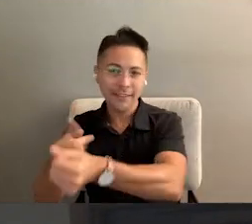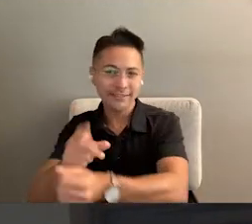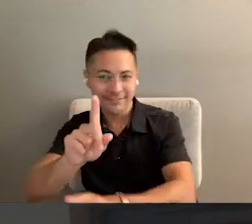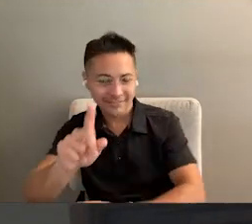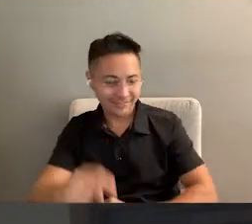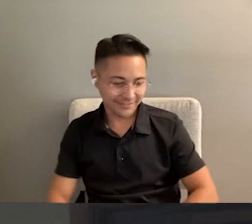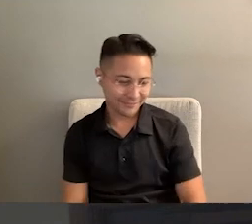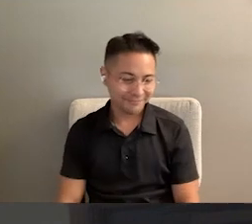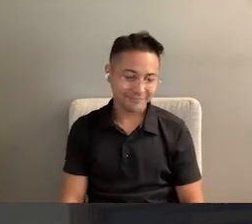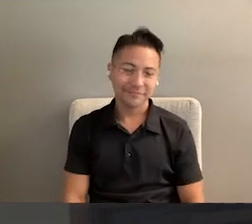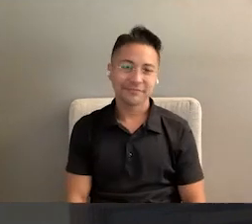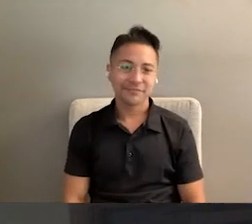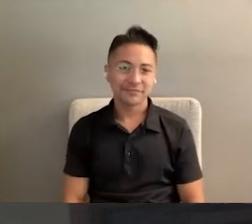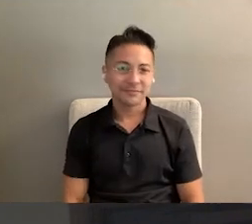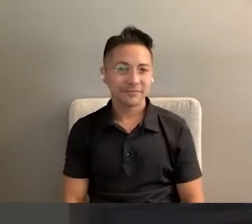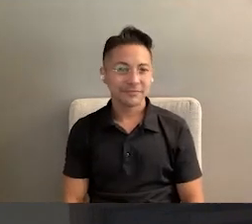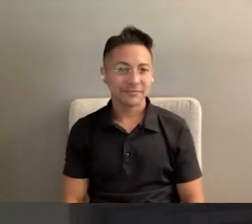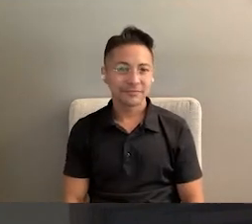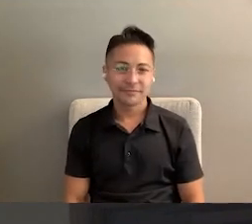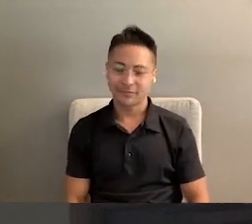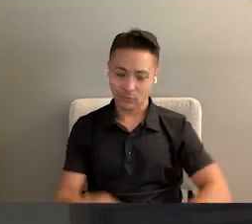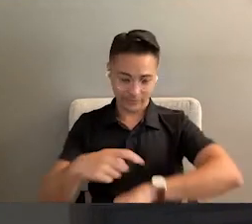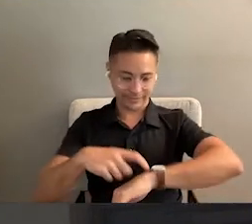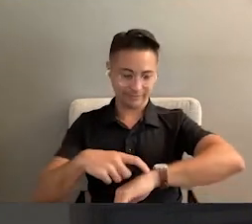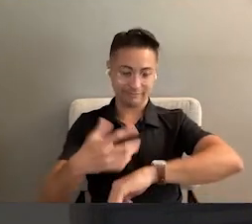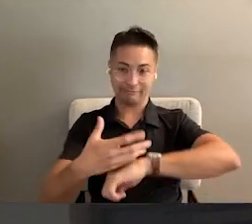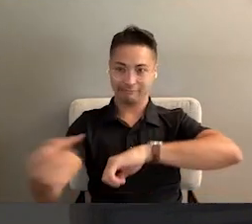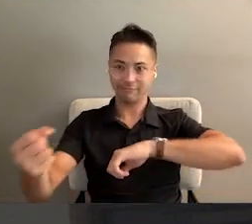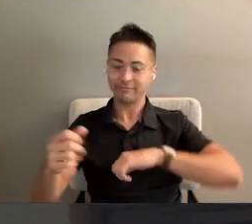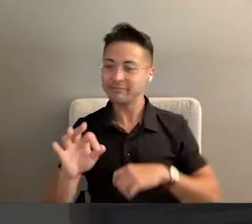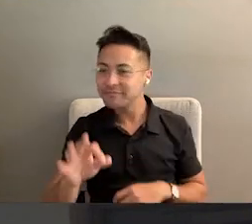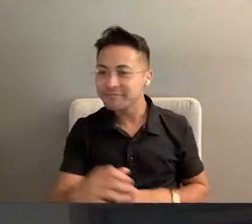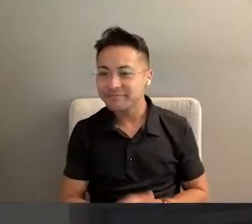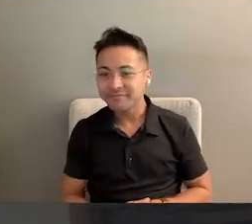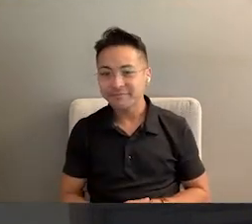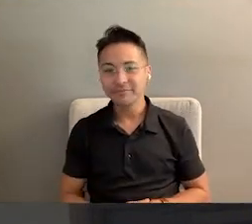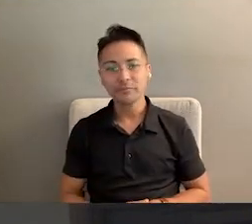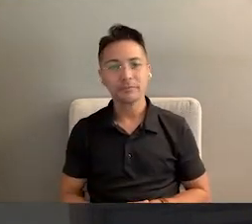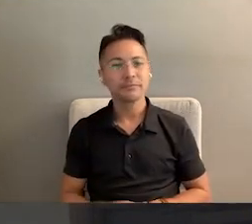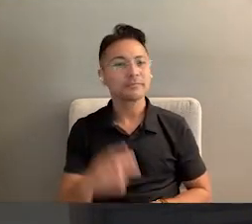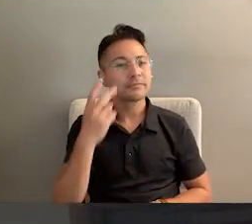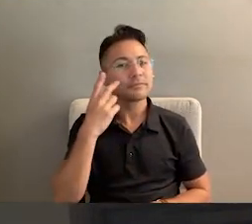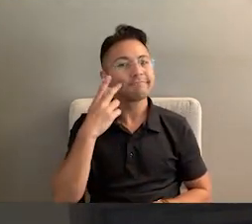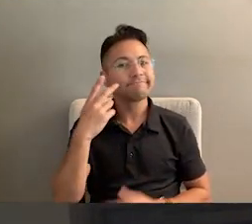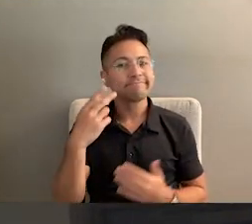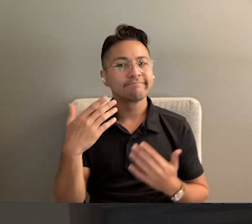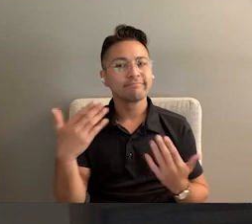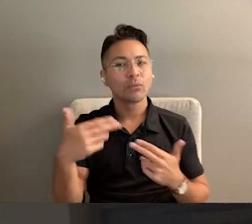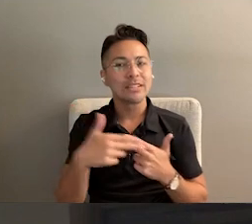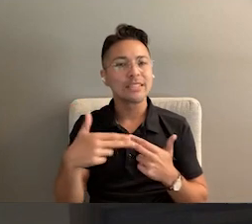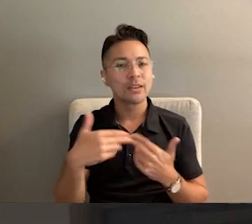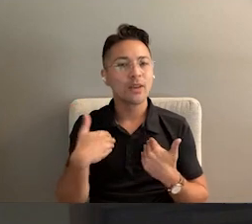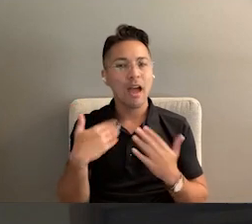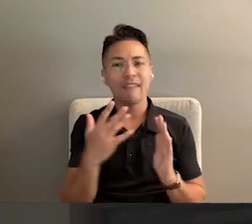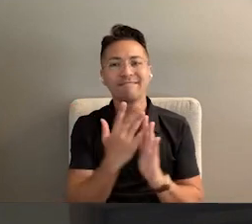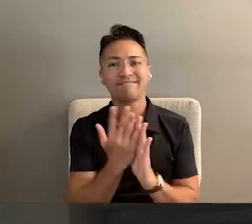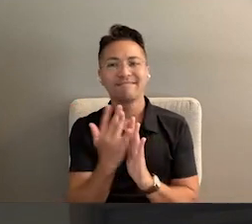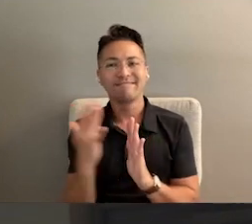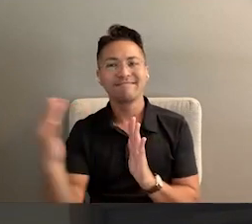okay, all right, let's go this way. Changes and updates, yep. All right. Ooh, I'm getting close on time.